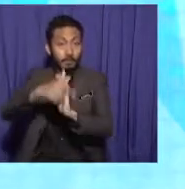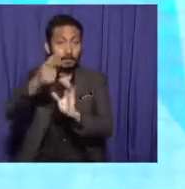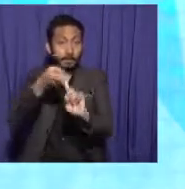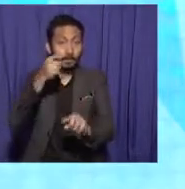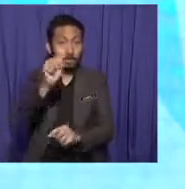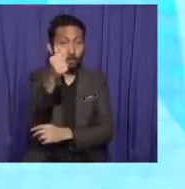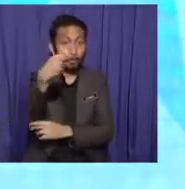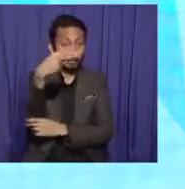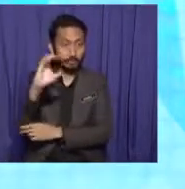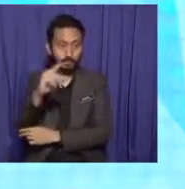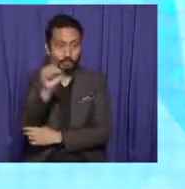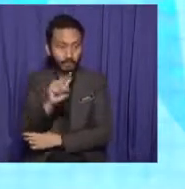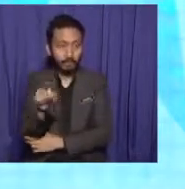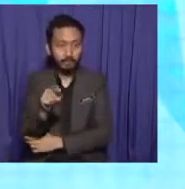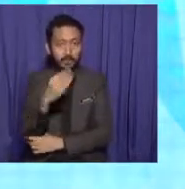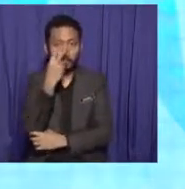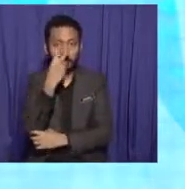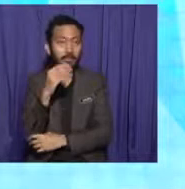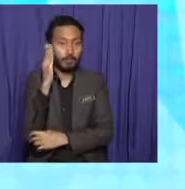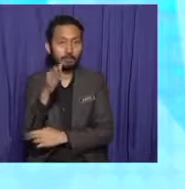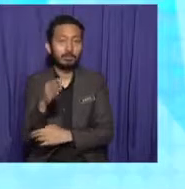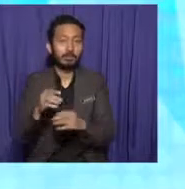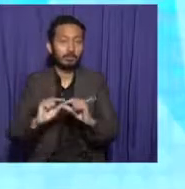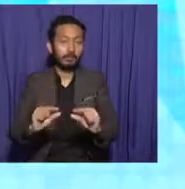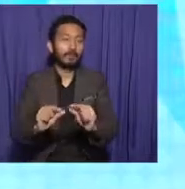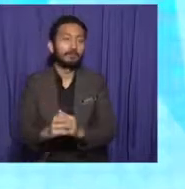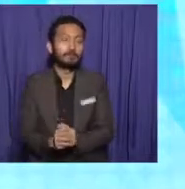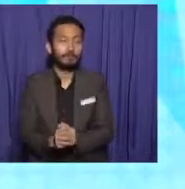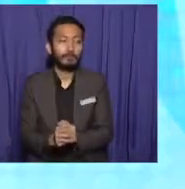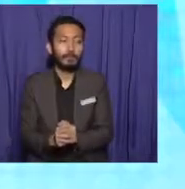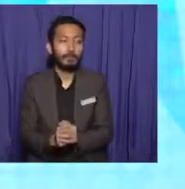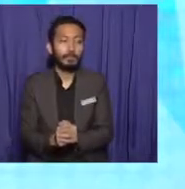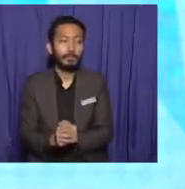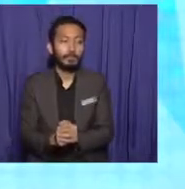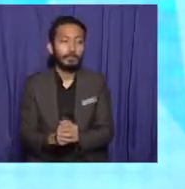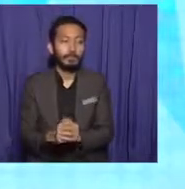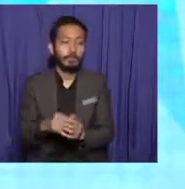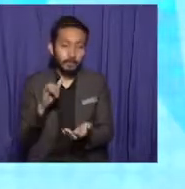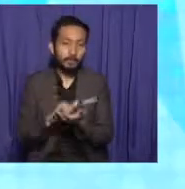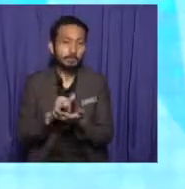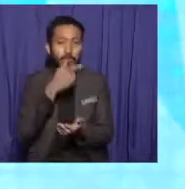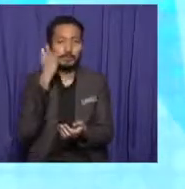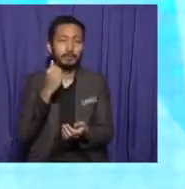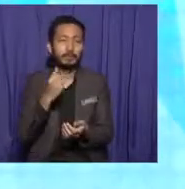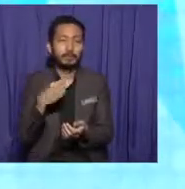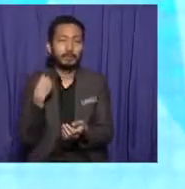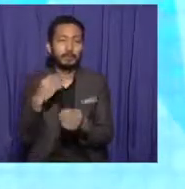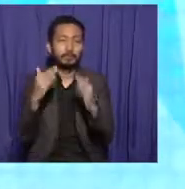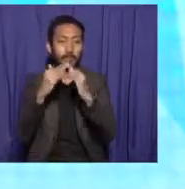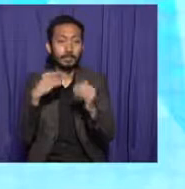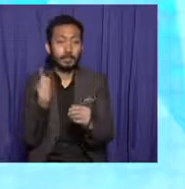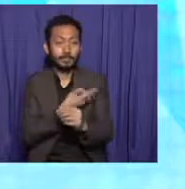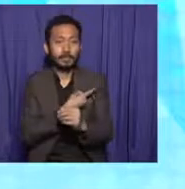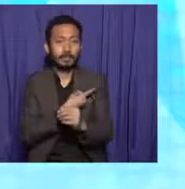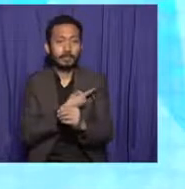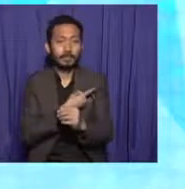therefore seems to be stationary. So, that is why in our homes the bulb does not flicker.